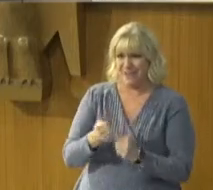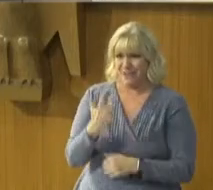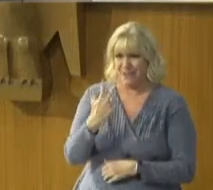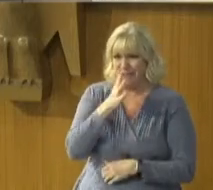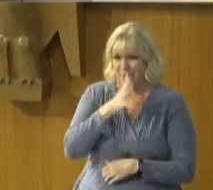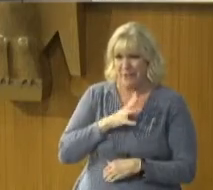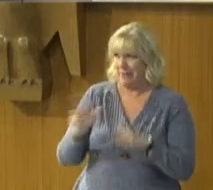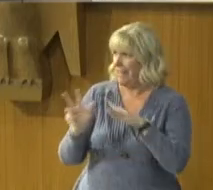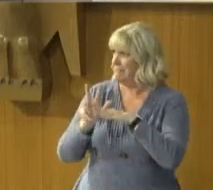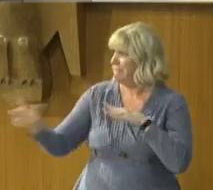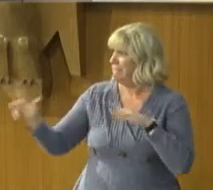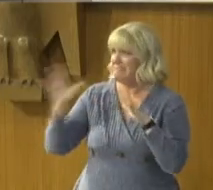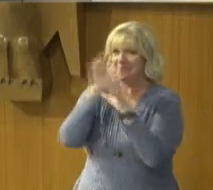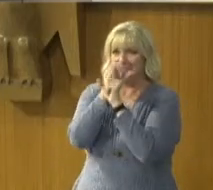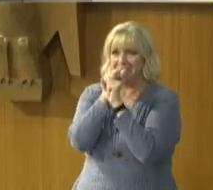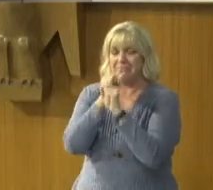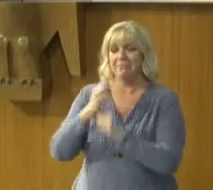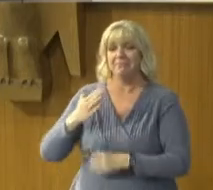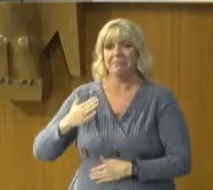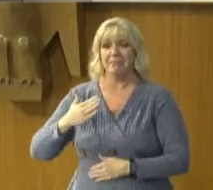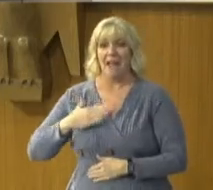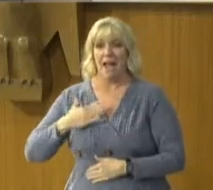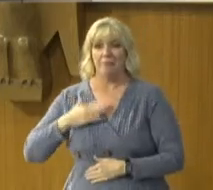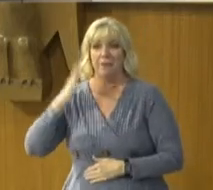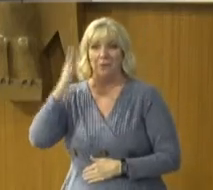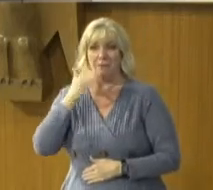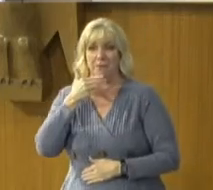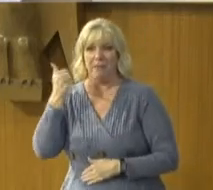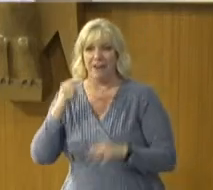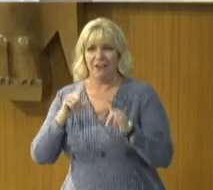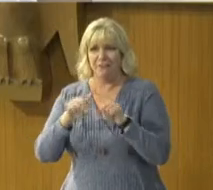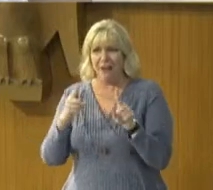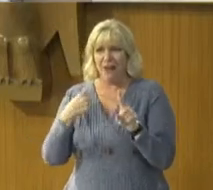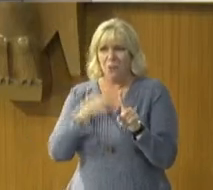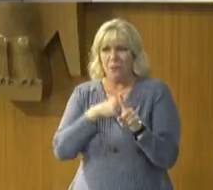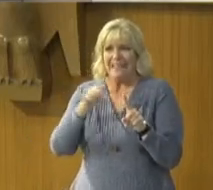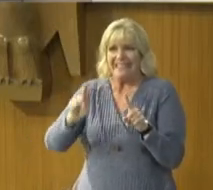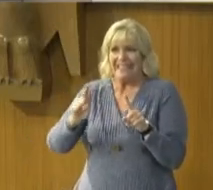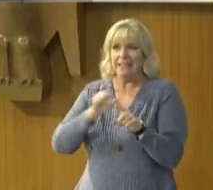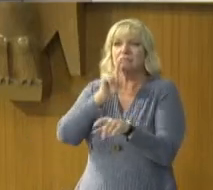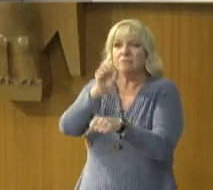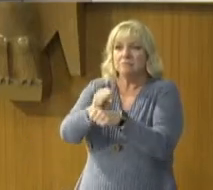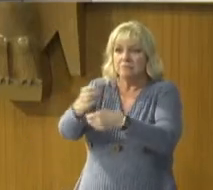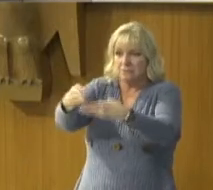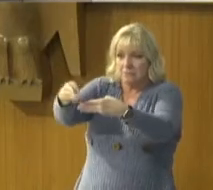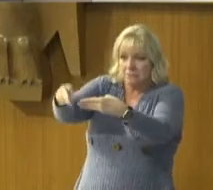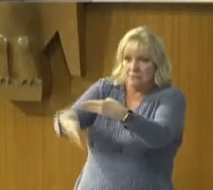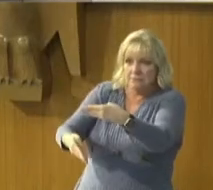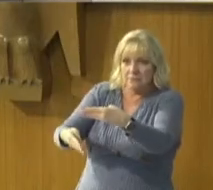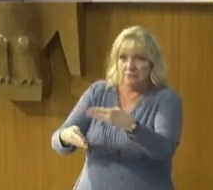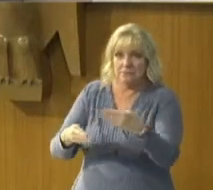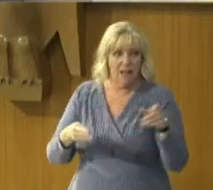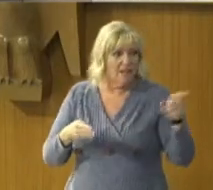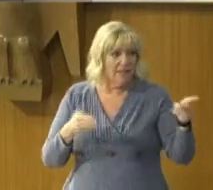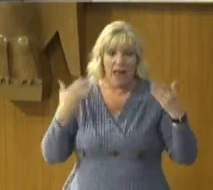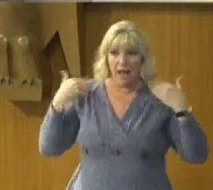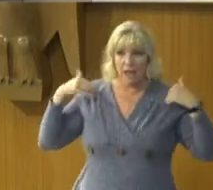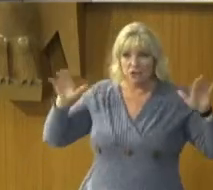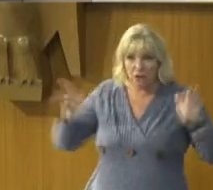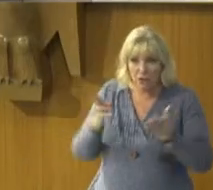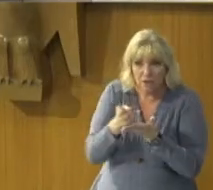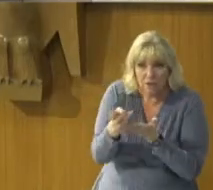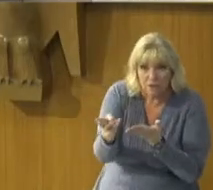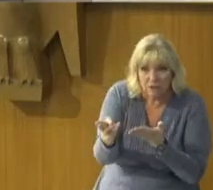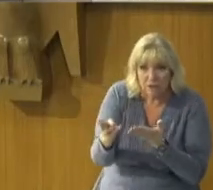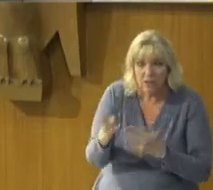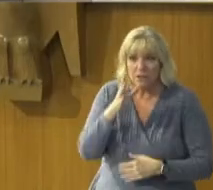happy ending would have been better, but at baseline, we need a resolution. We need to know if the angel was telling the truth and